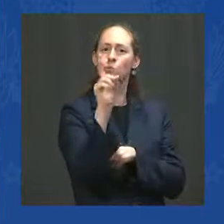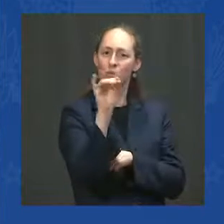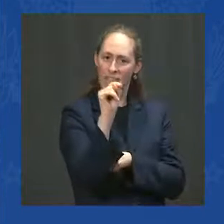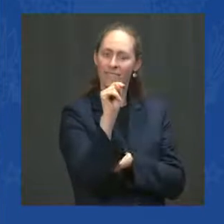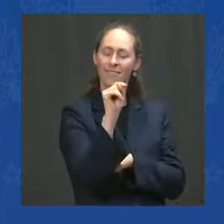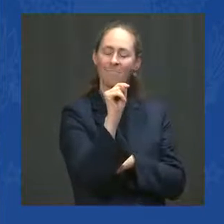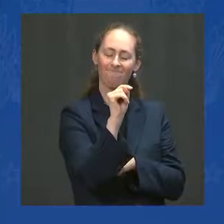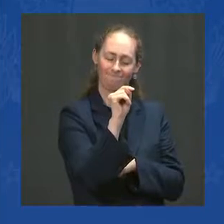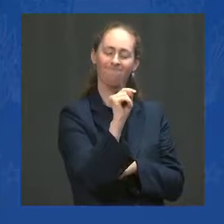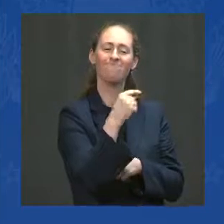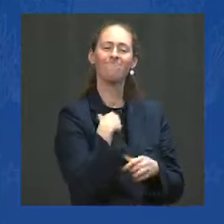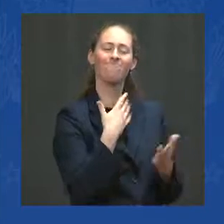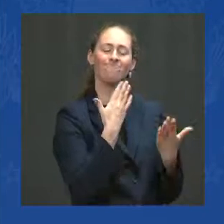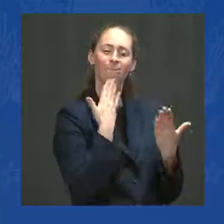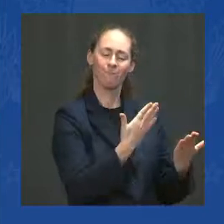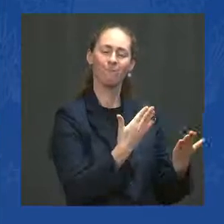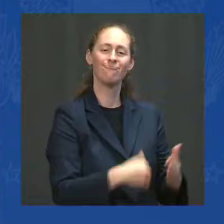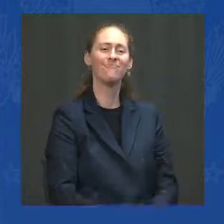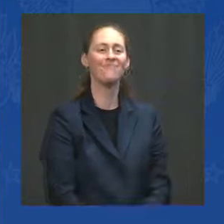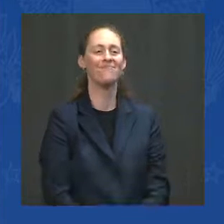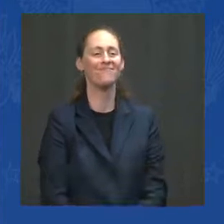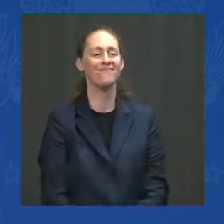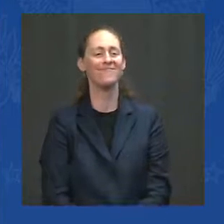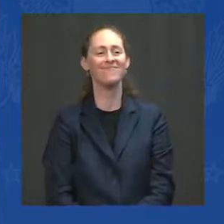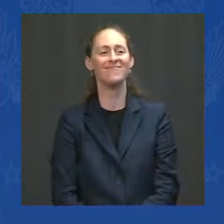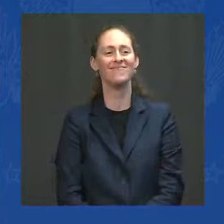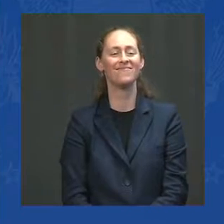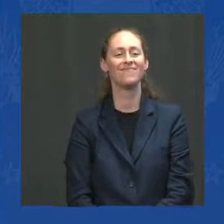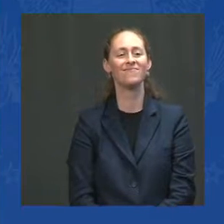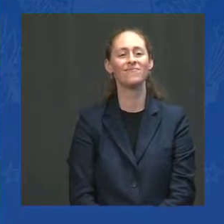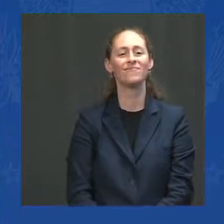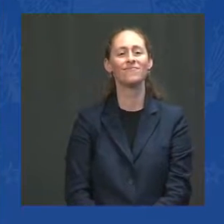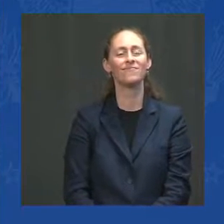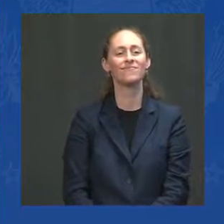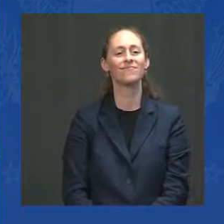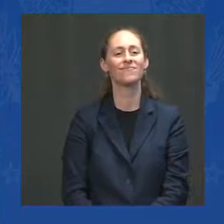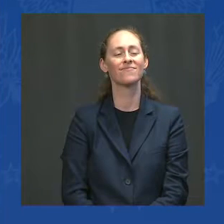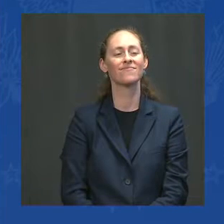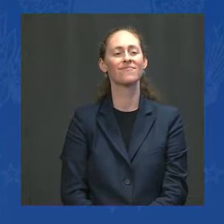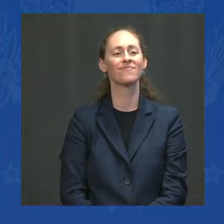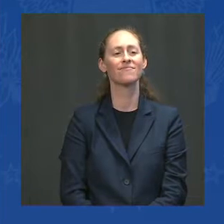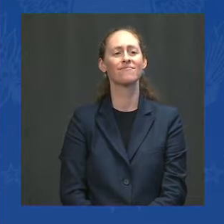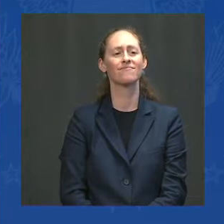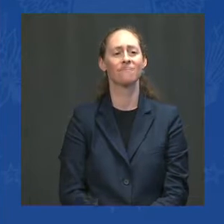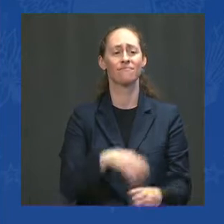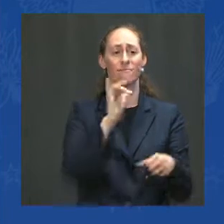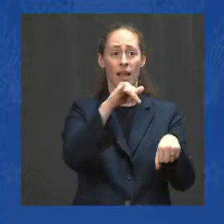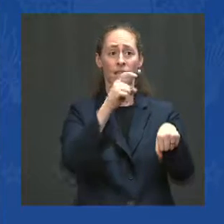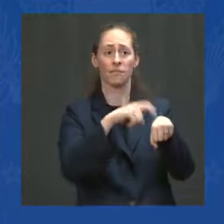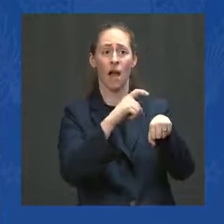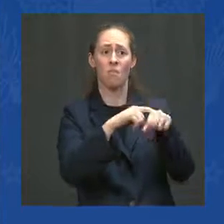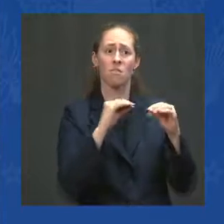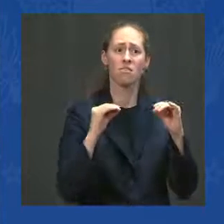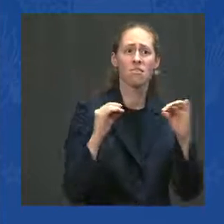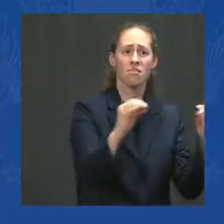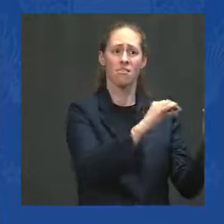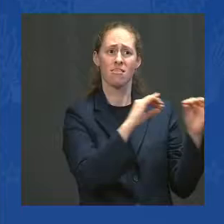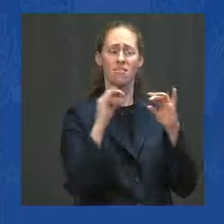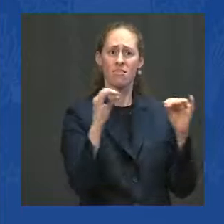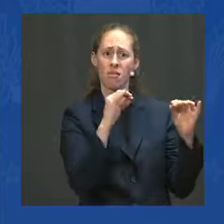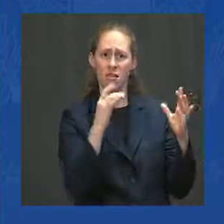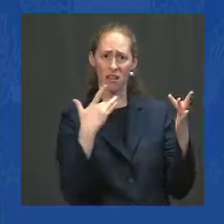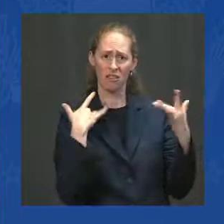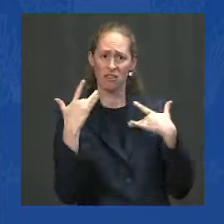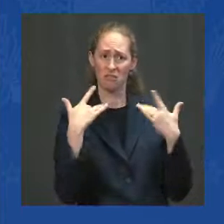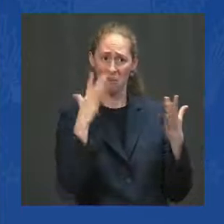The death of this legislation was mildly premature, as reported. They said they're willing to work in a